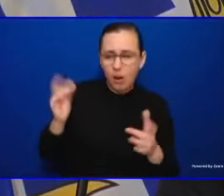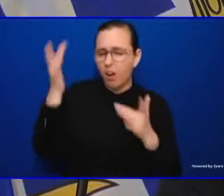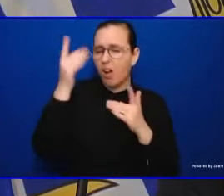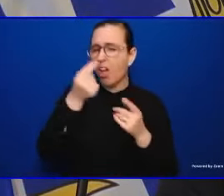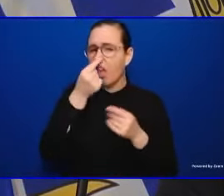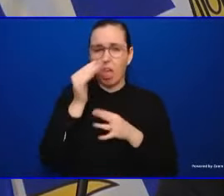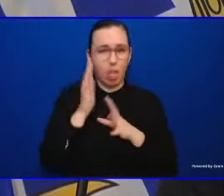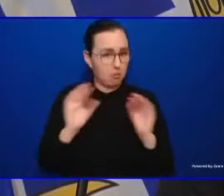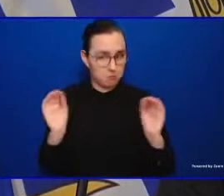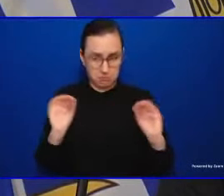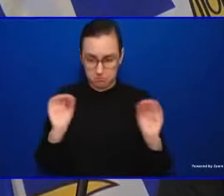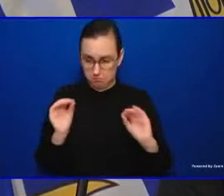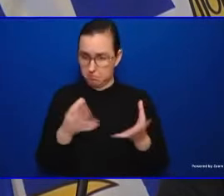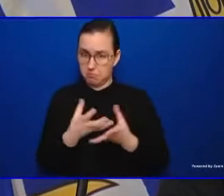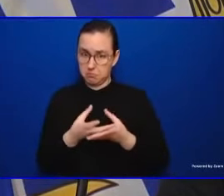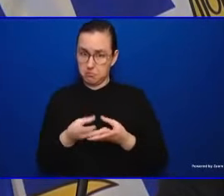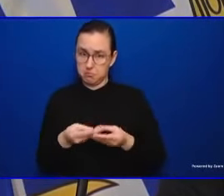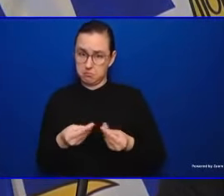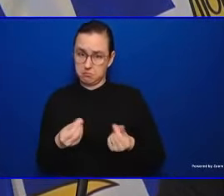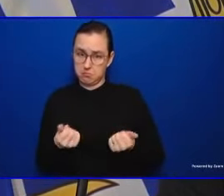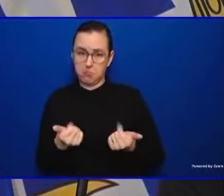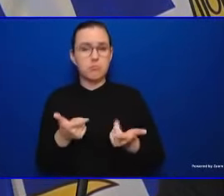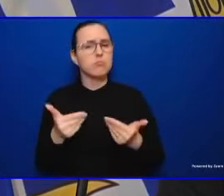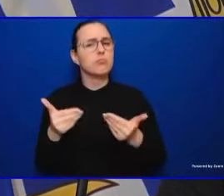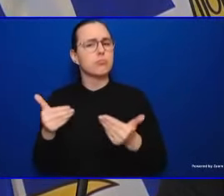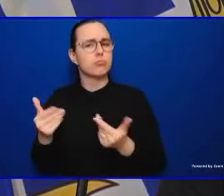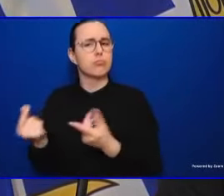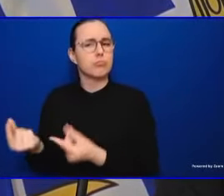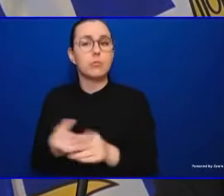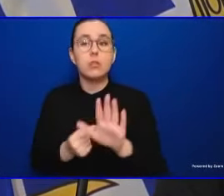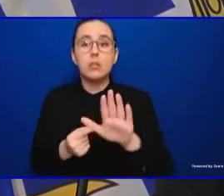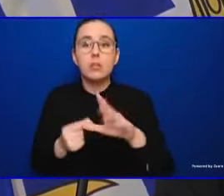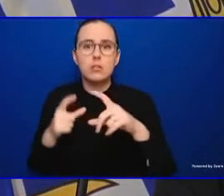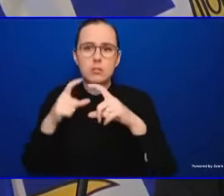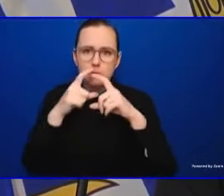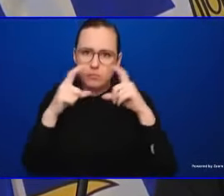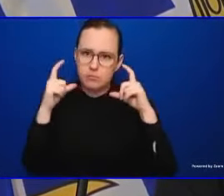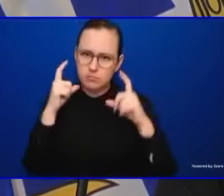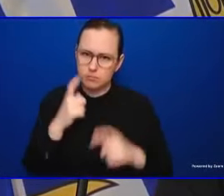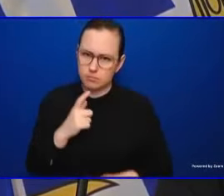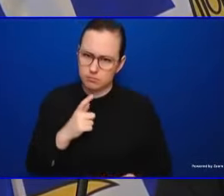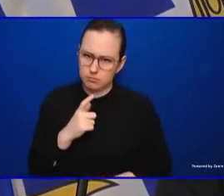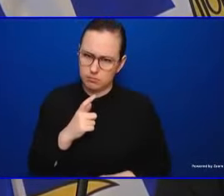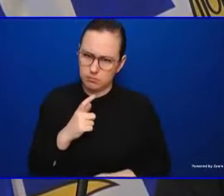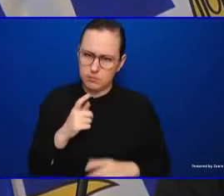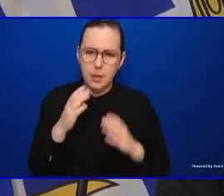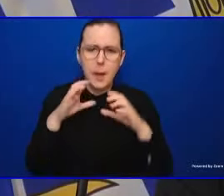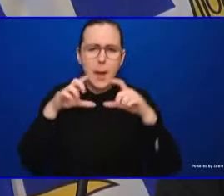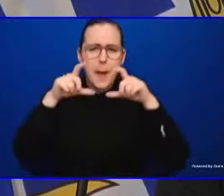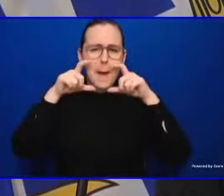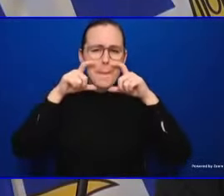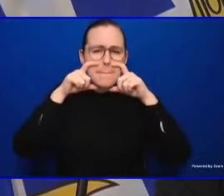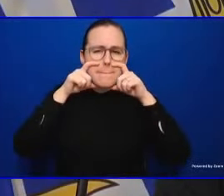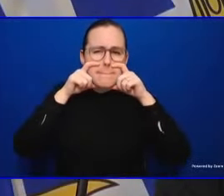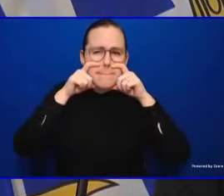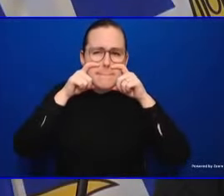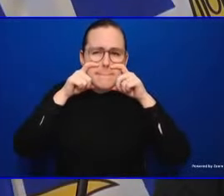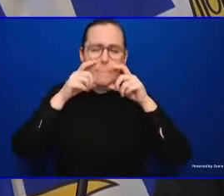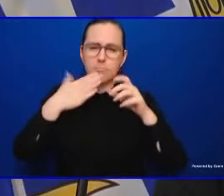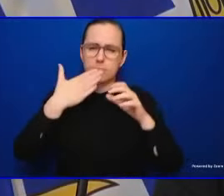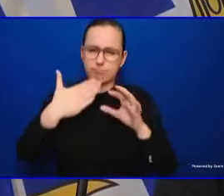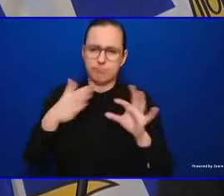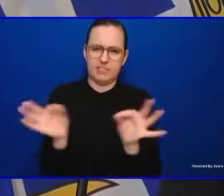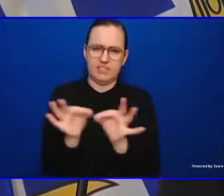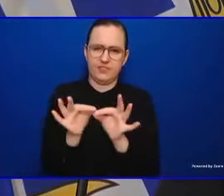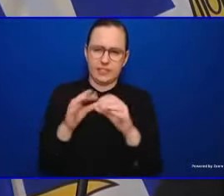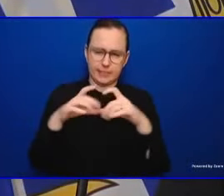wear a mask when you're around other people, a well-fitting mask at all times, and to avoid those high-risk settings where the